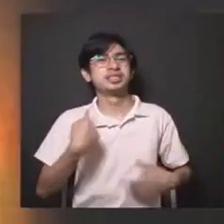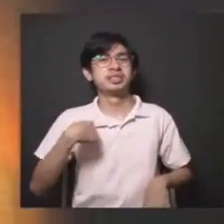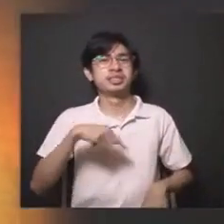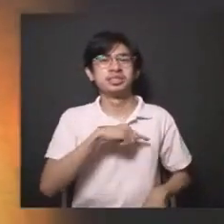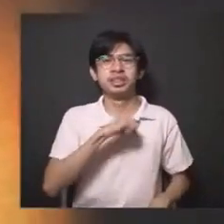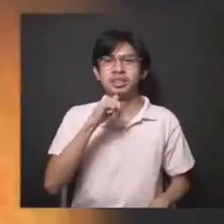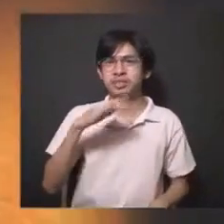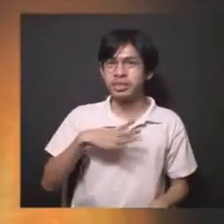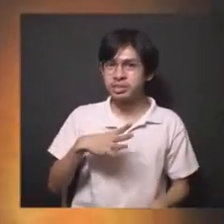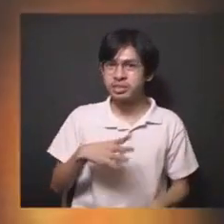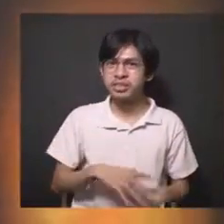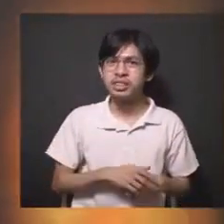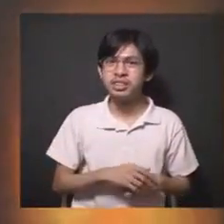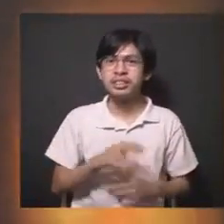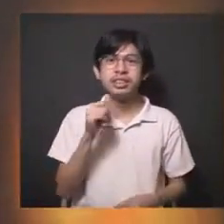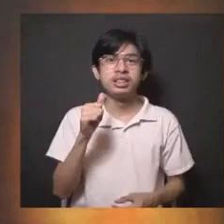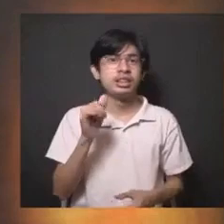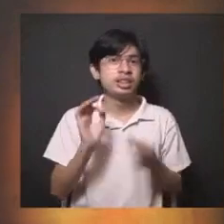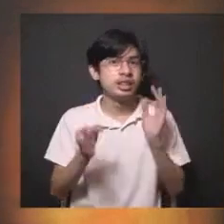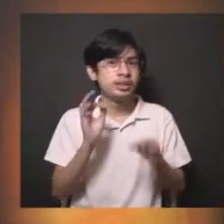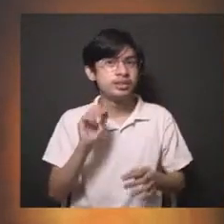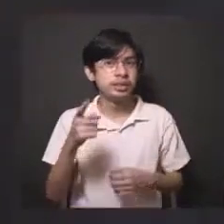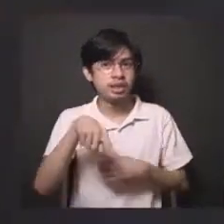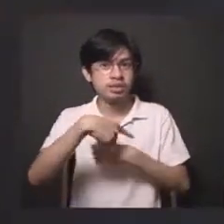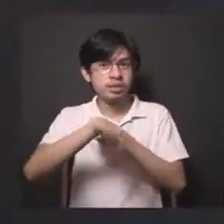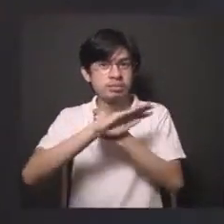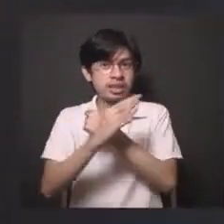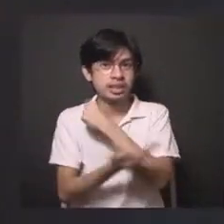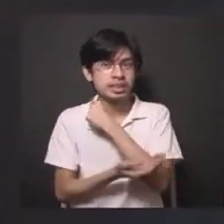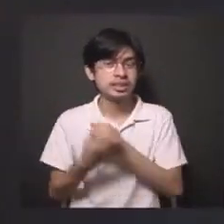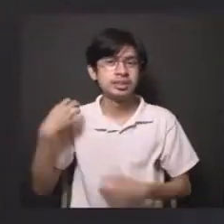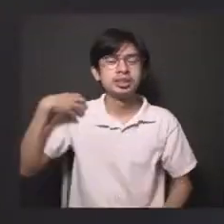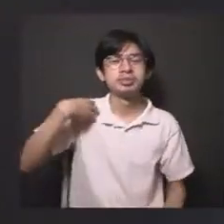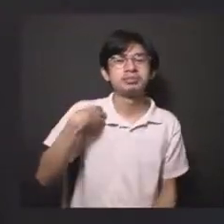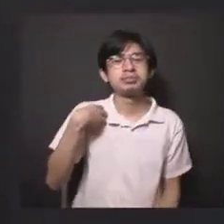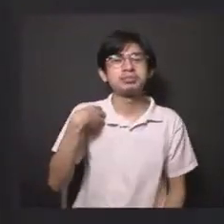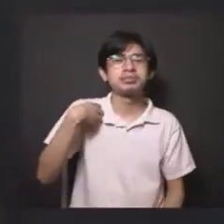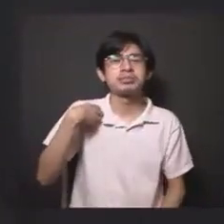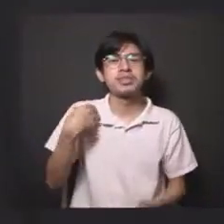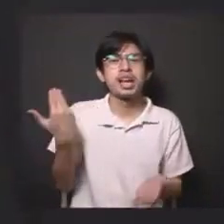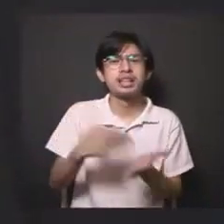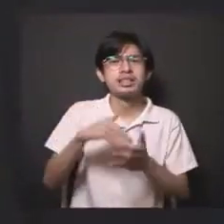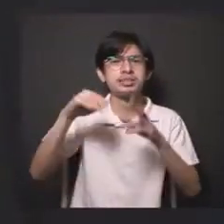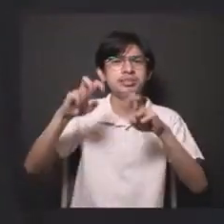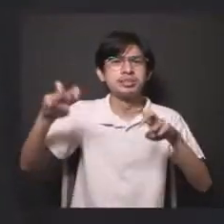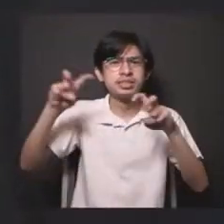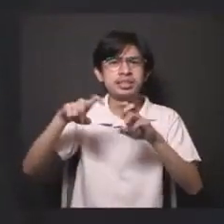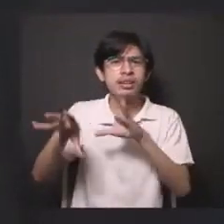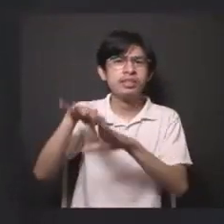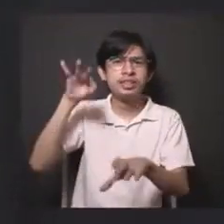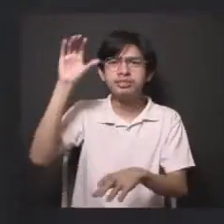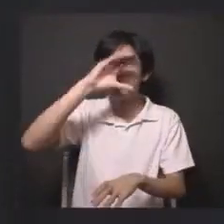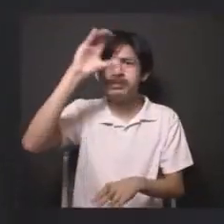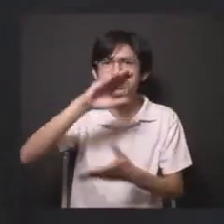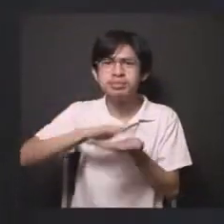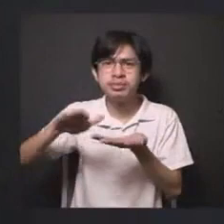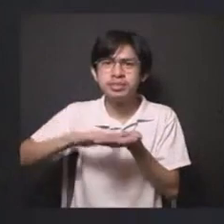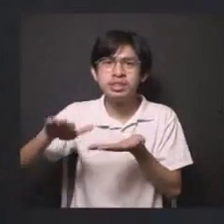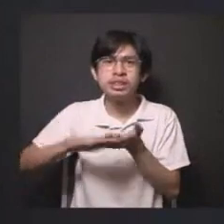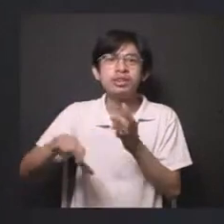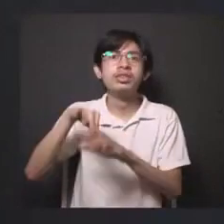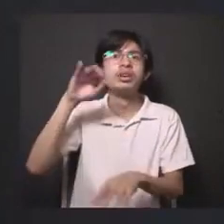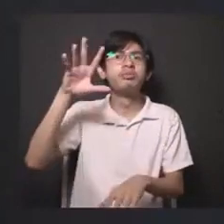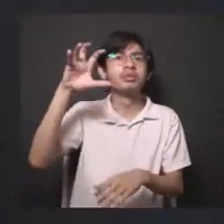use your handbag and then the second time you use it, you dig around and you look for stuff, you're trying to clean it out and then you see a 500 peso bill? Isn't